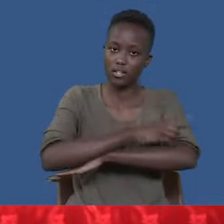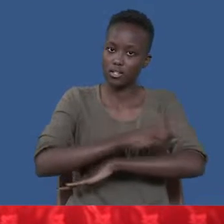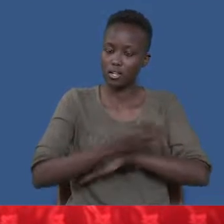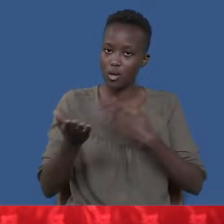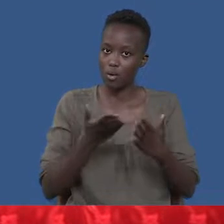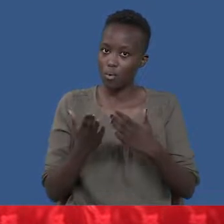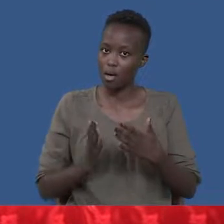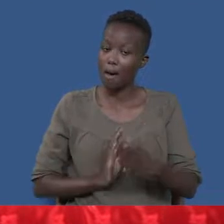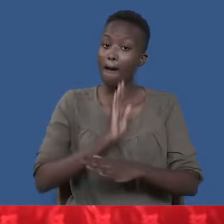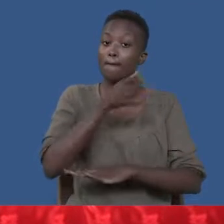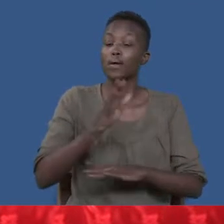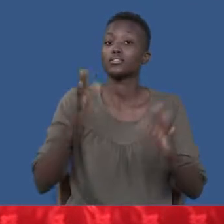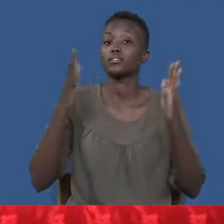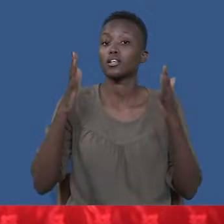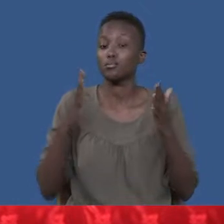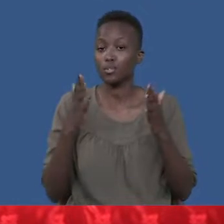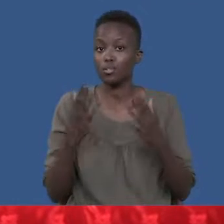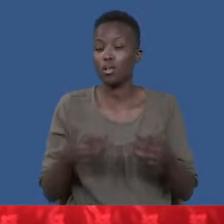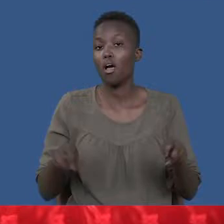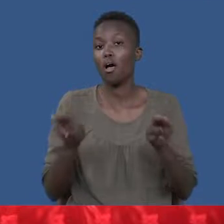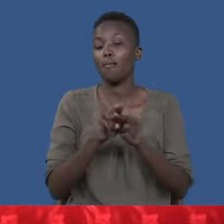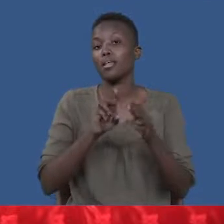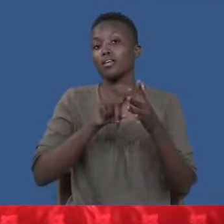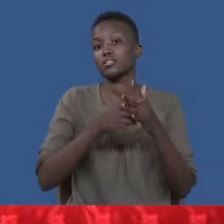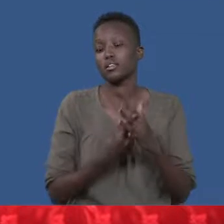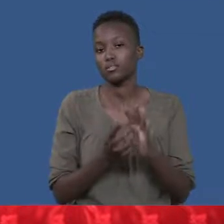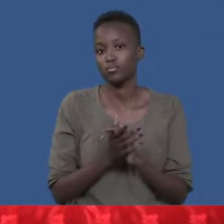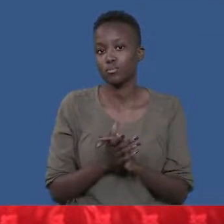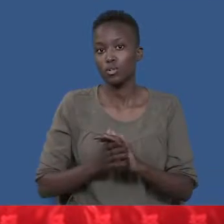the Passover will begin. And that